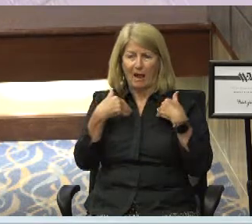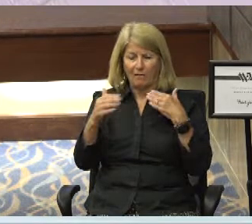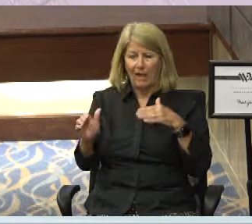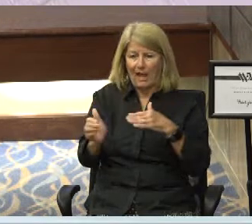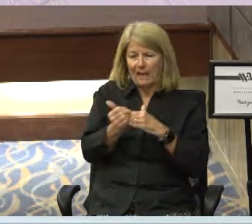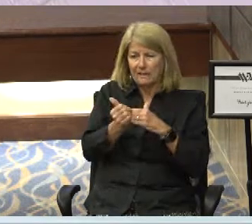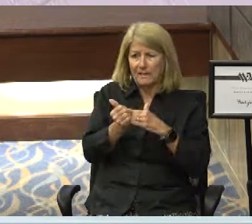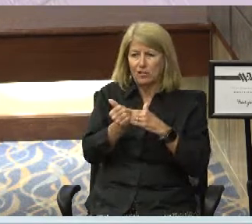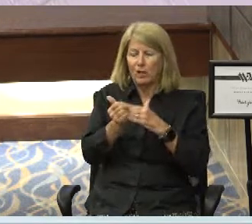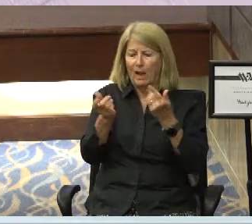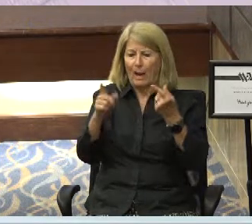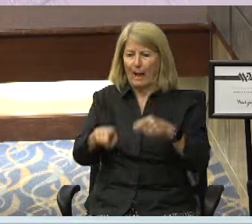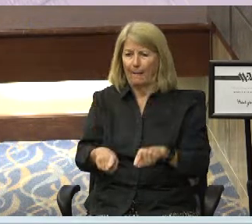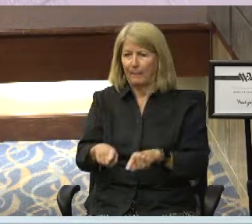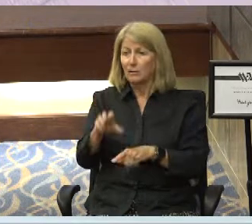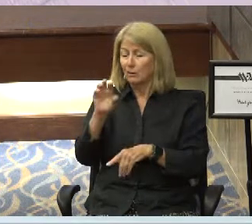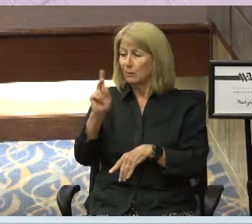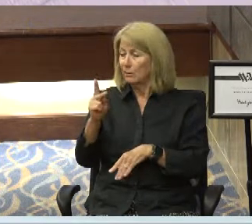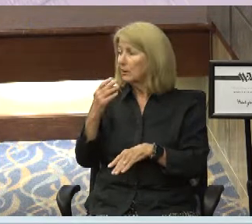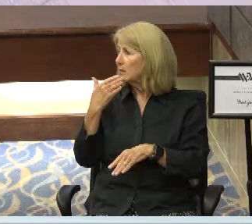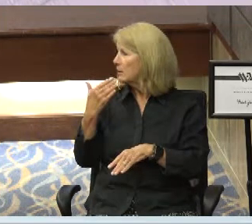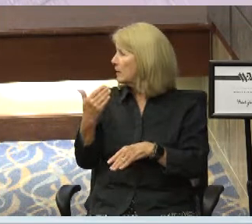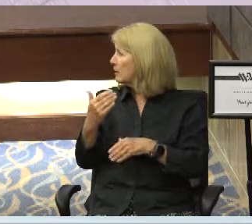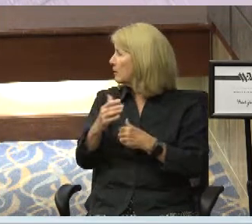take place. Okay. Thank you. Sorry.